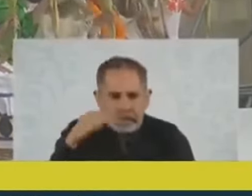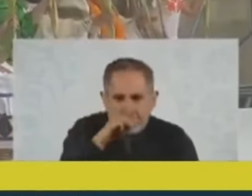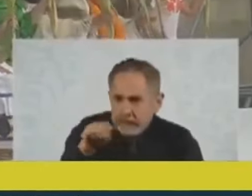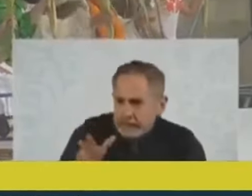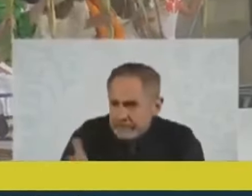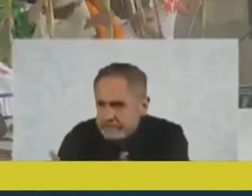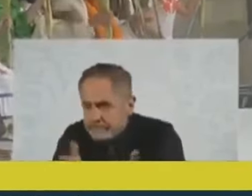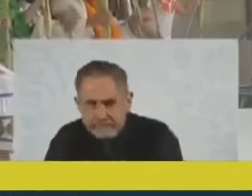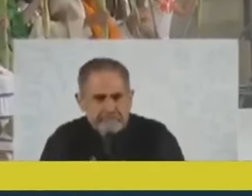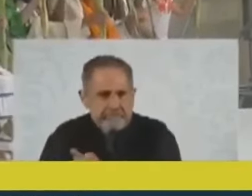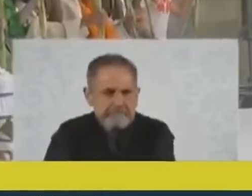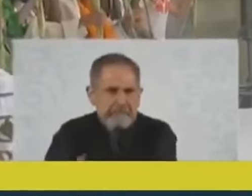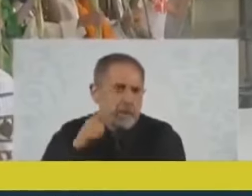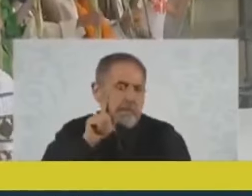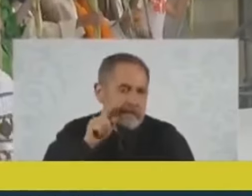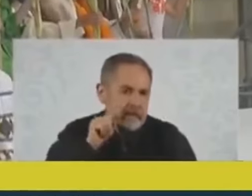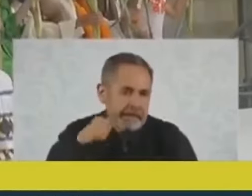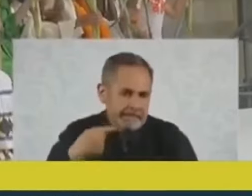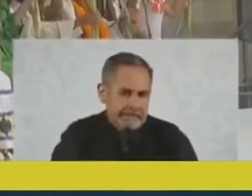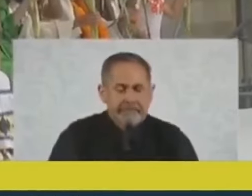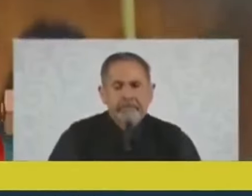Michoacán.